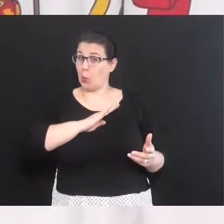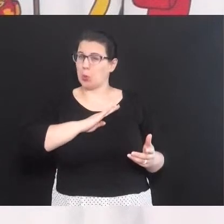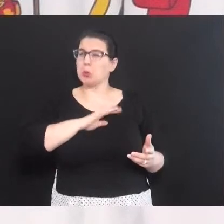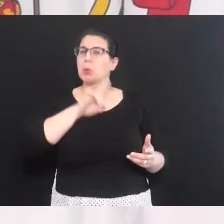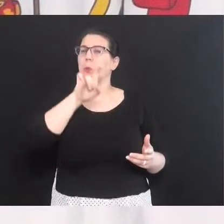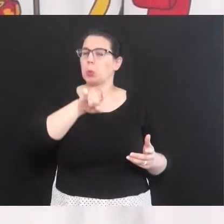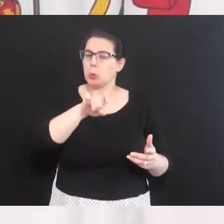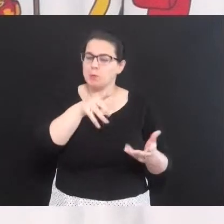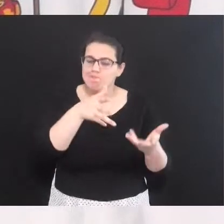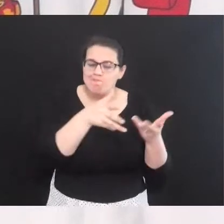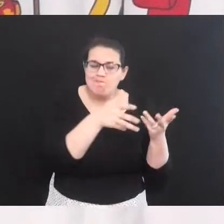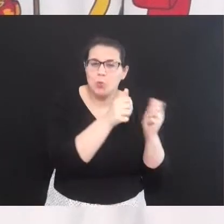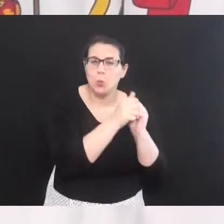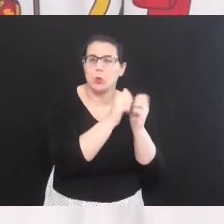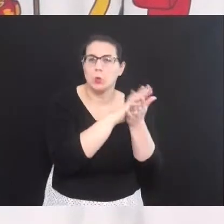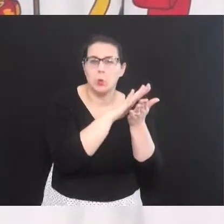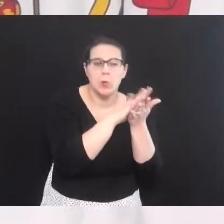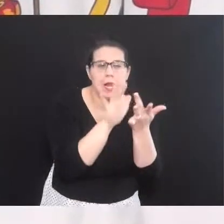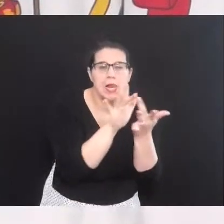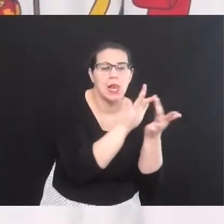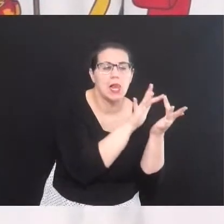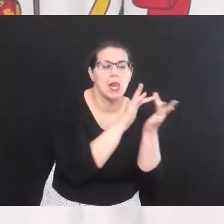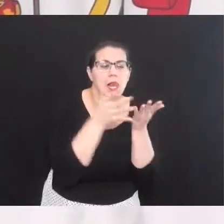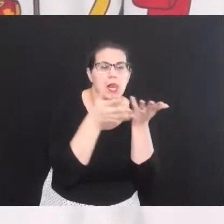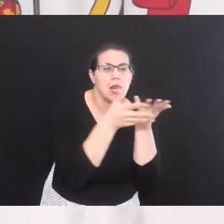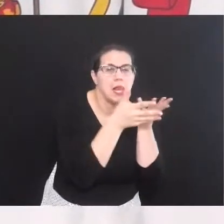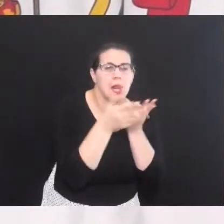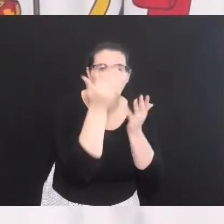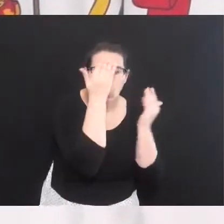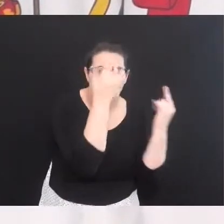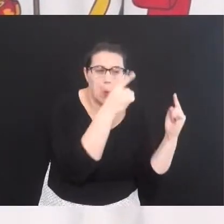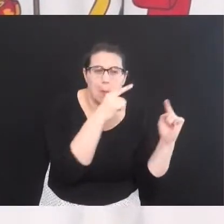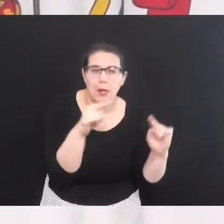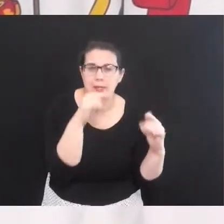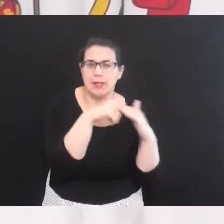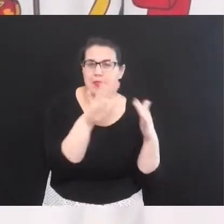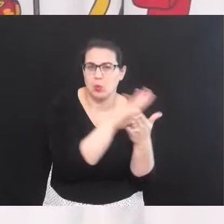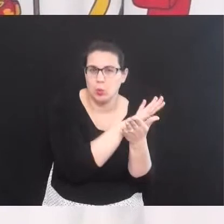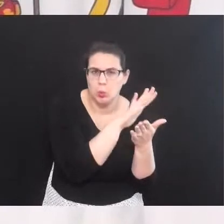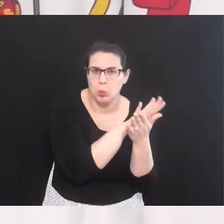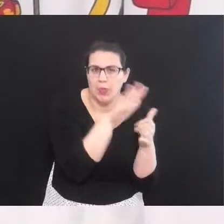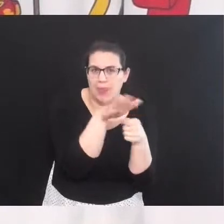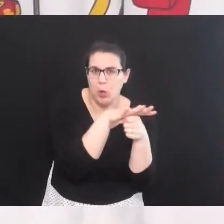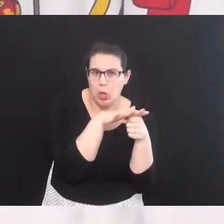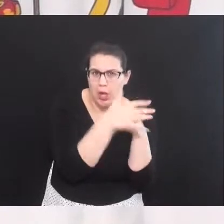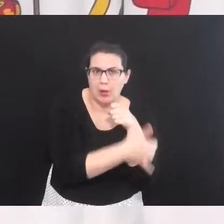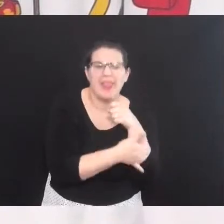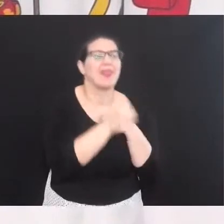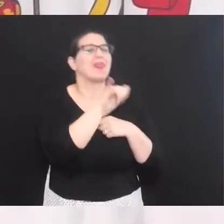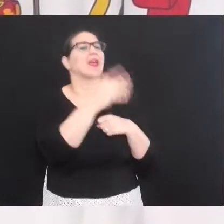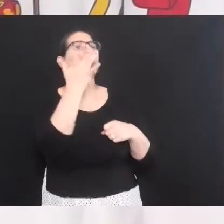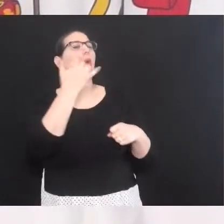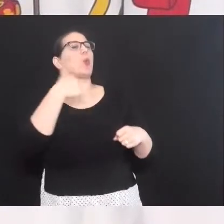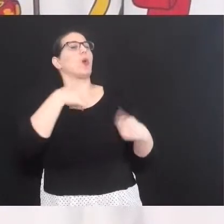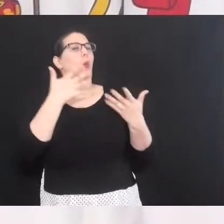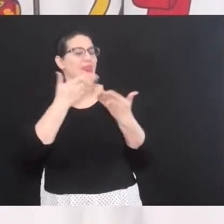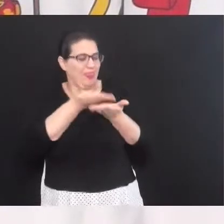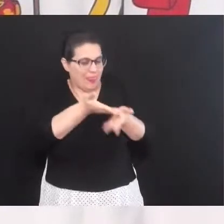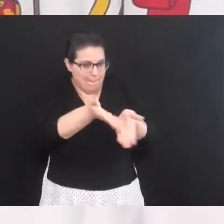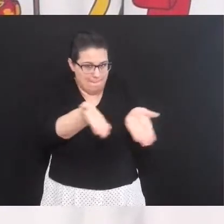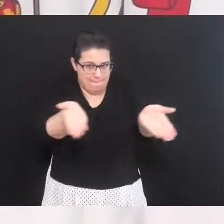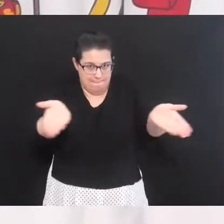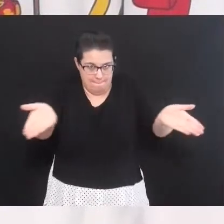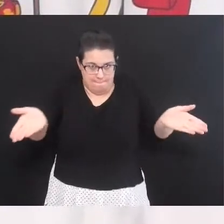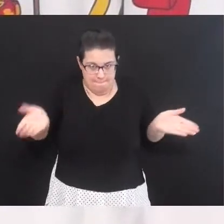county. And therefore, that's why we have absolutely adopted and tried to let them make those decisions.